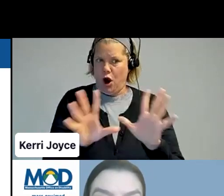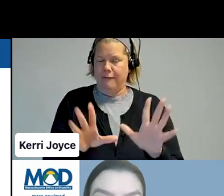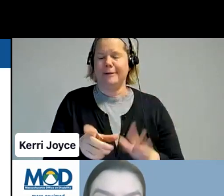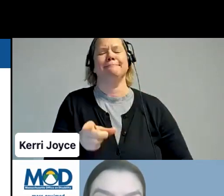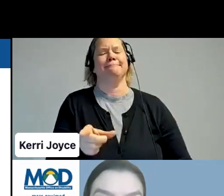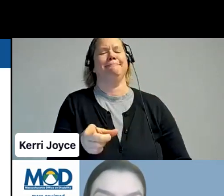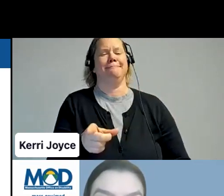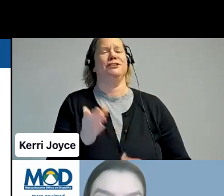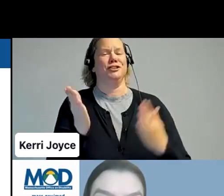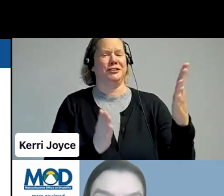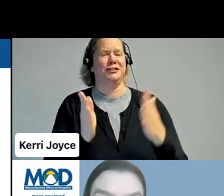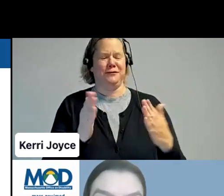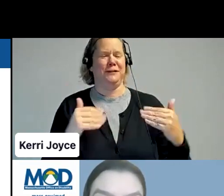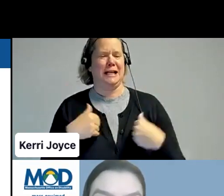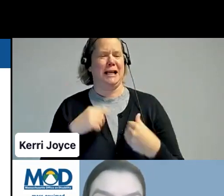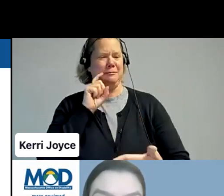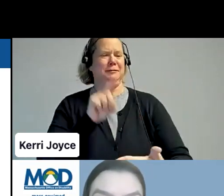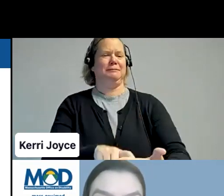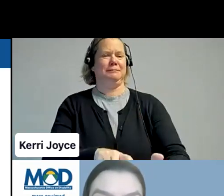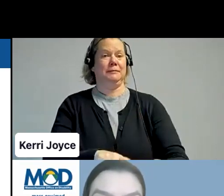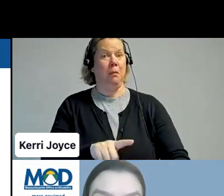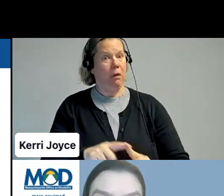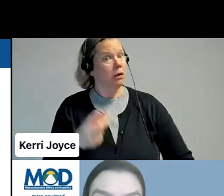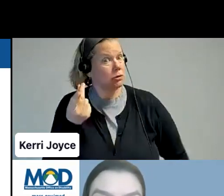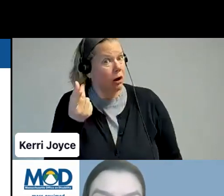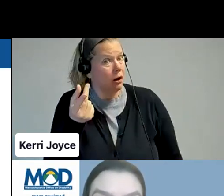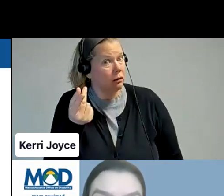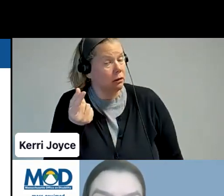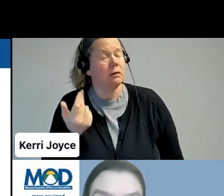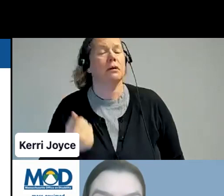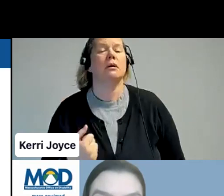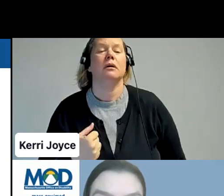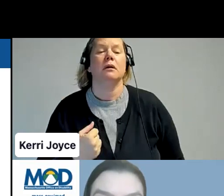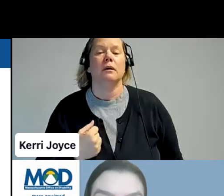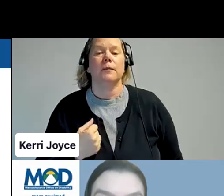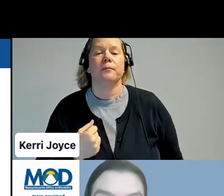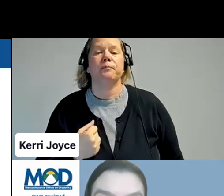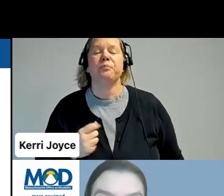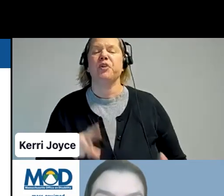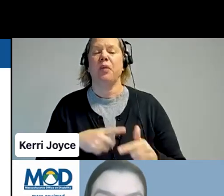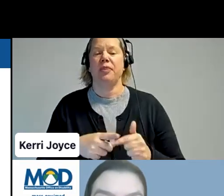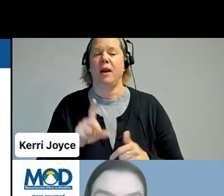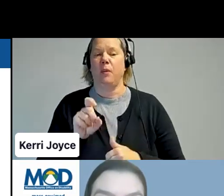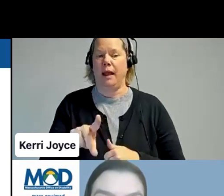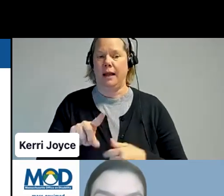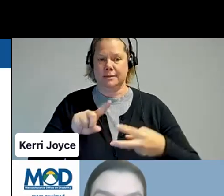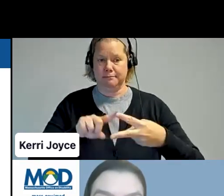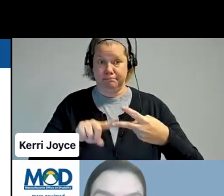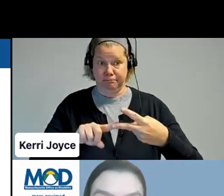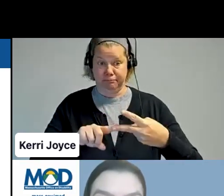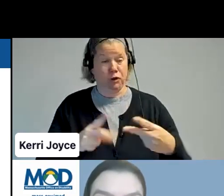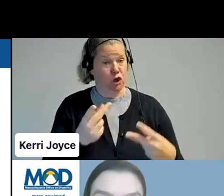animal, but it is a dog. And here's where we use those two standard questions. Is the dog a service